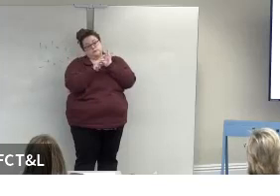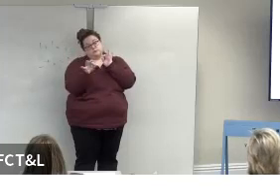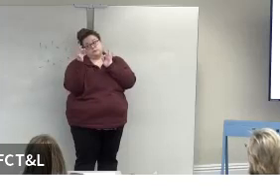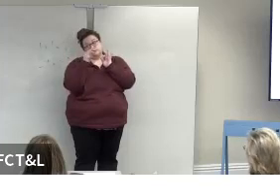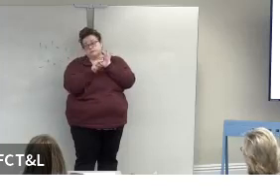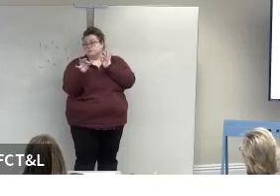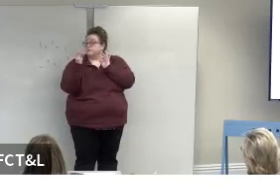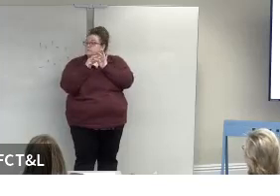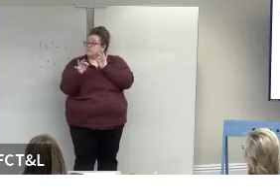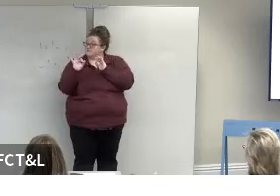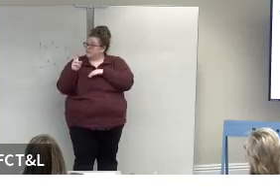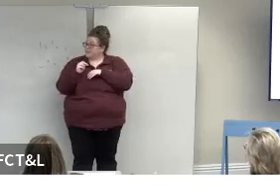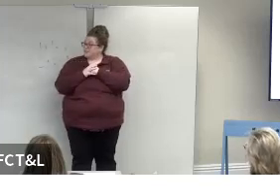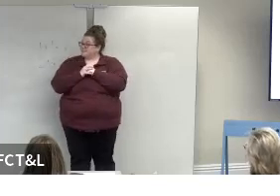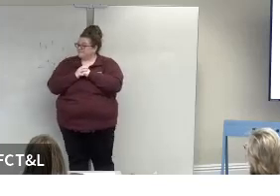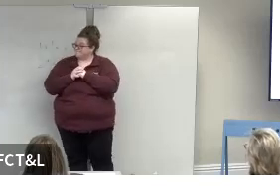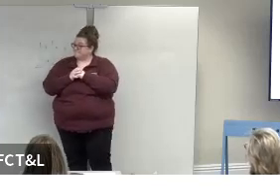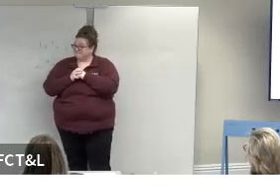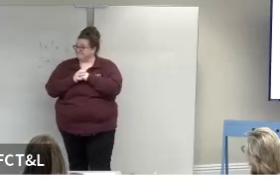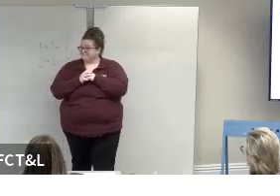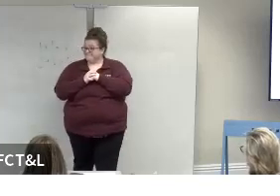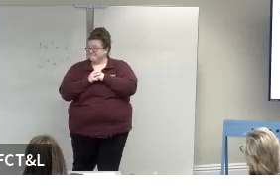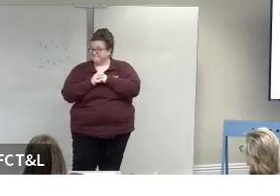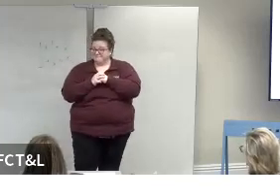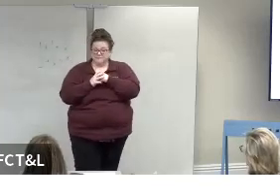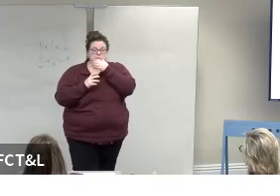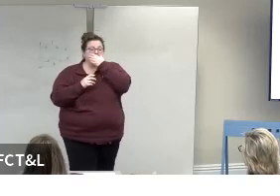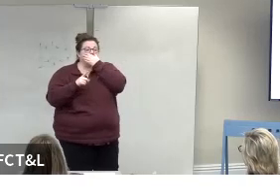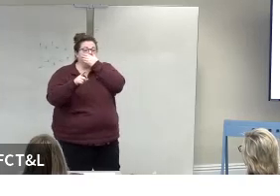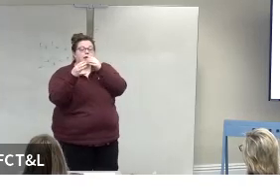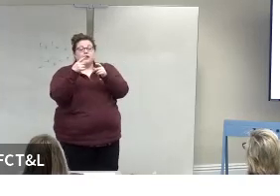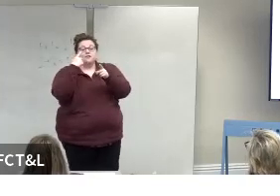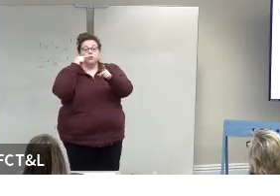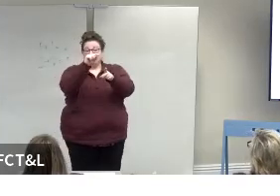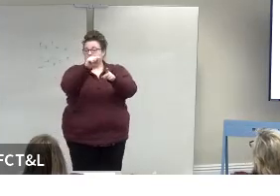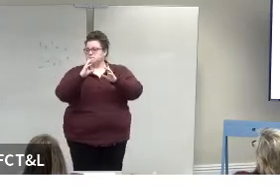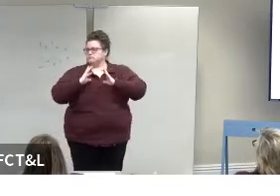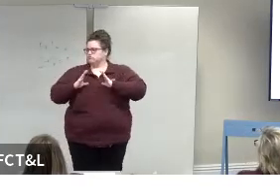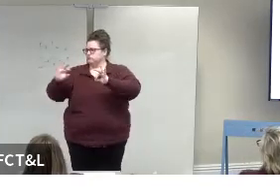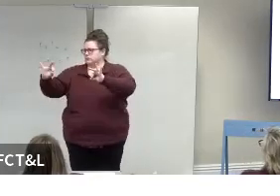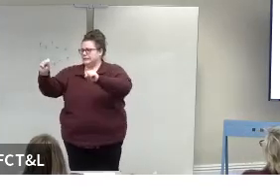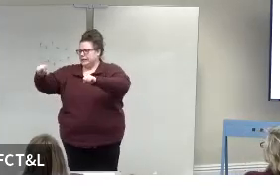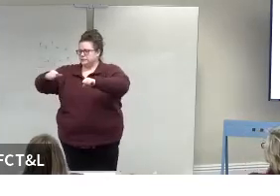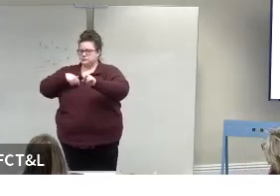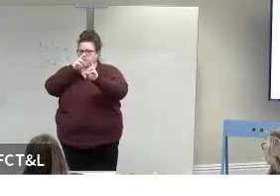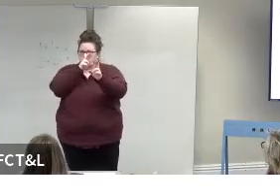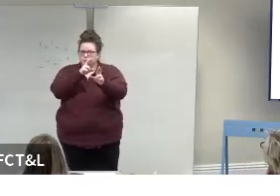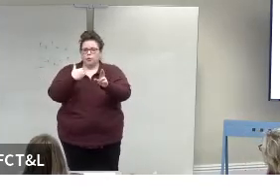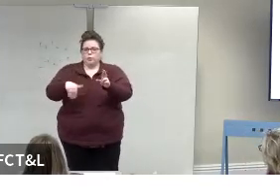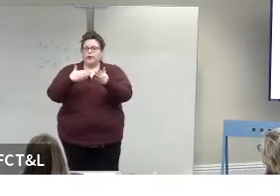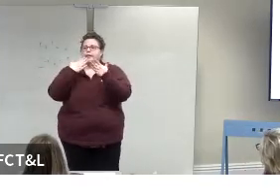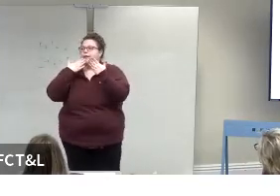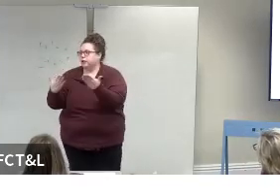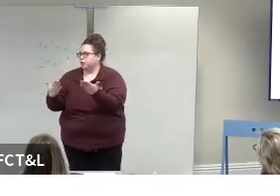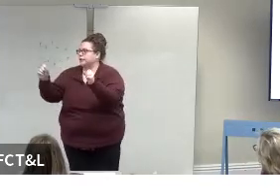it all day long. Okay. Would that be fun to read all day long? So for the purpose